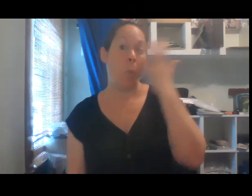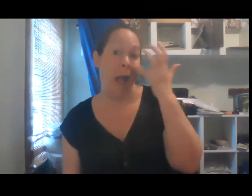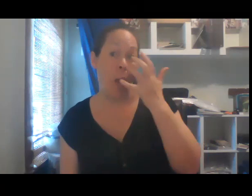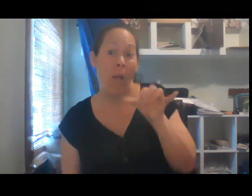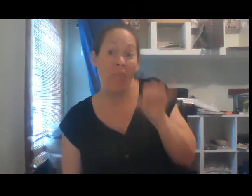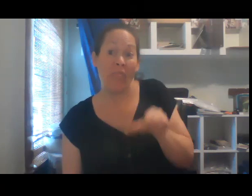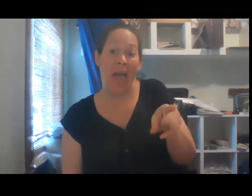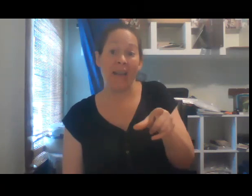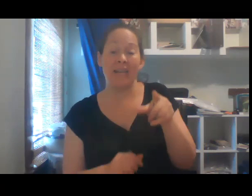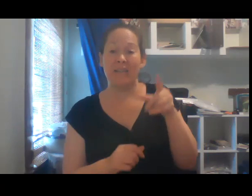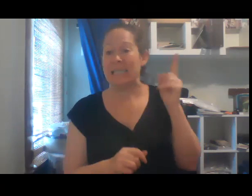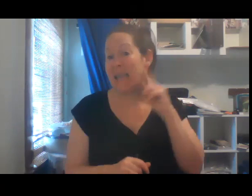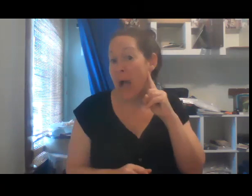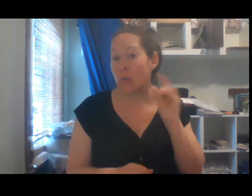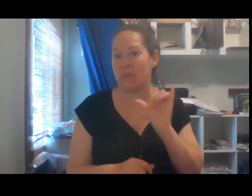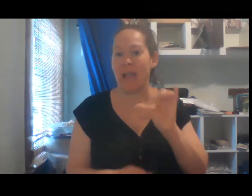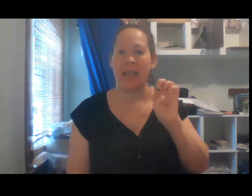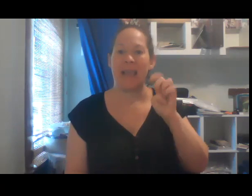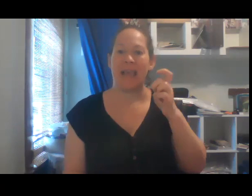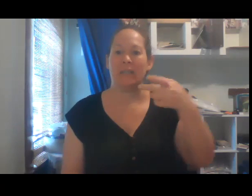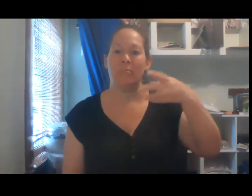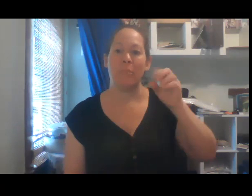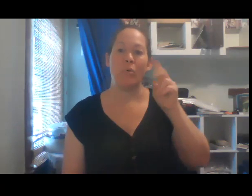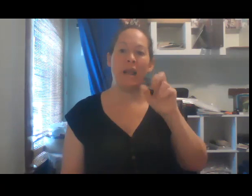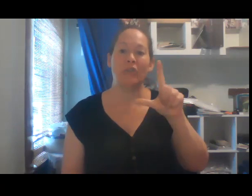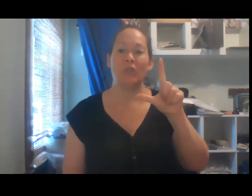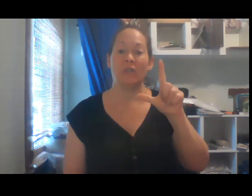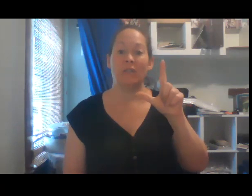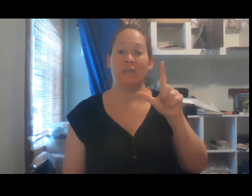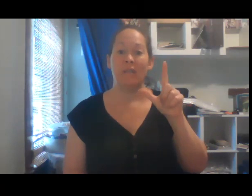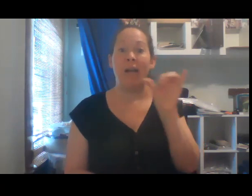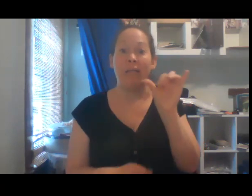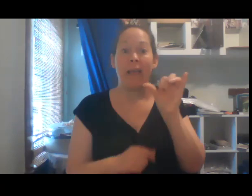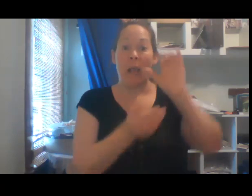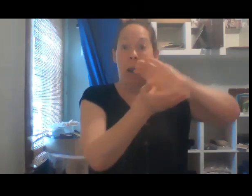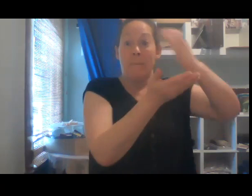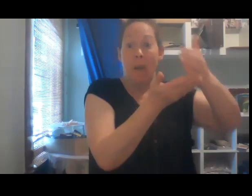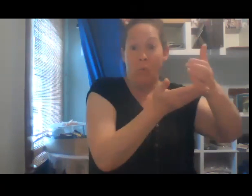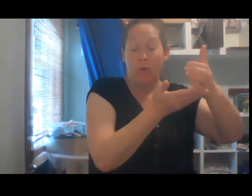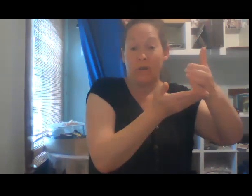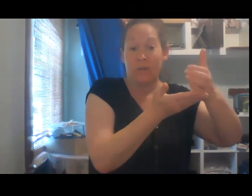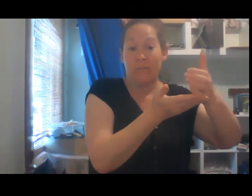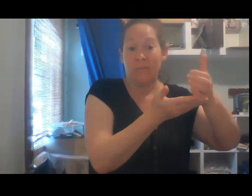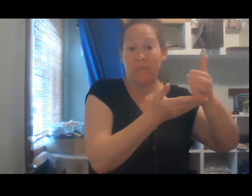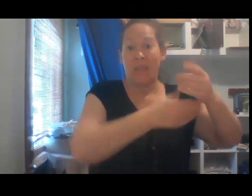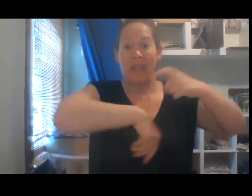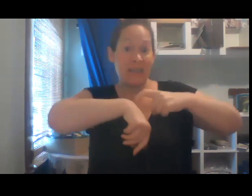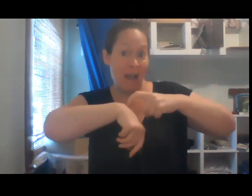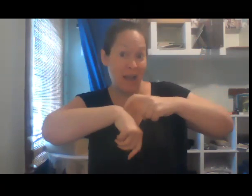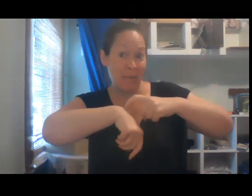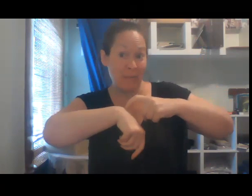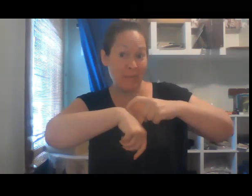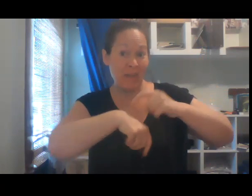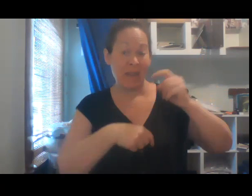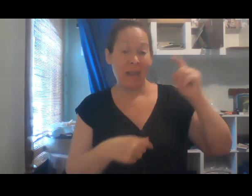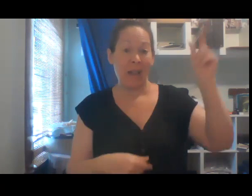exponential. This sounds like I can take my amount of substance as a function of time,